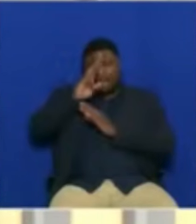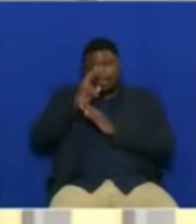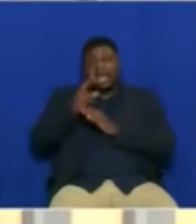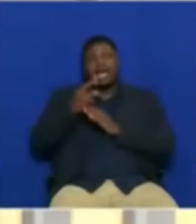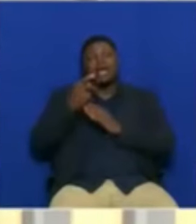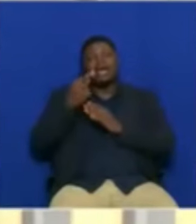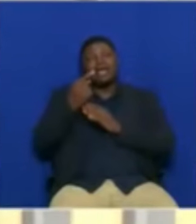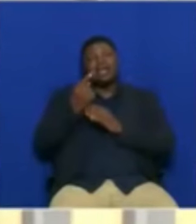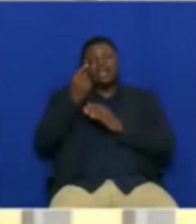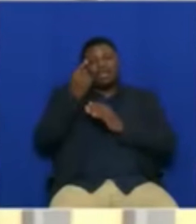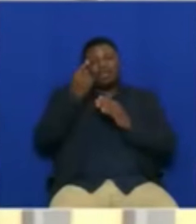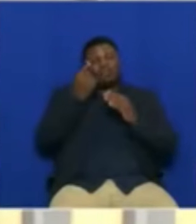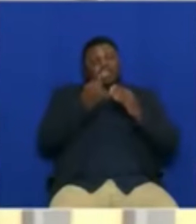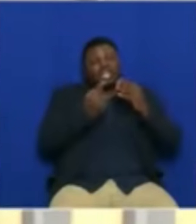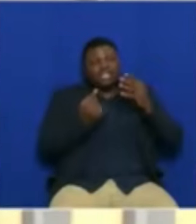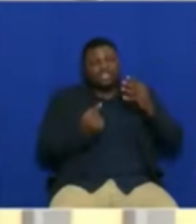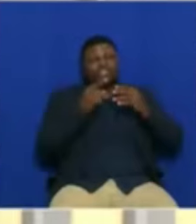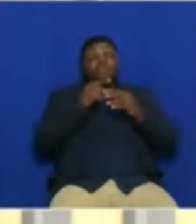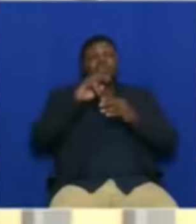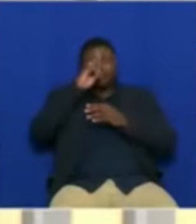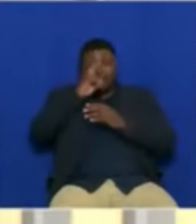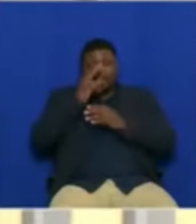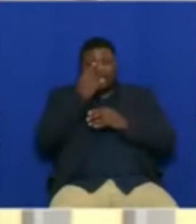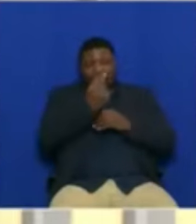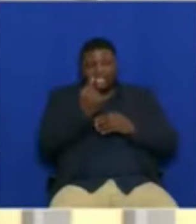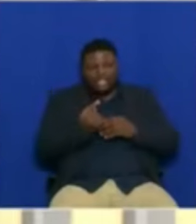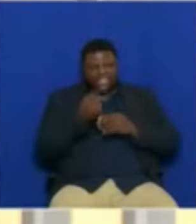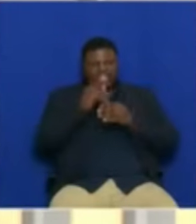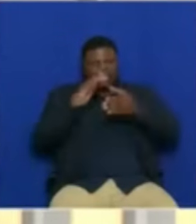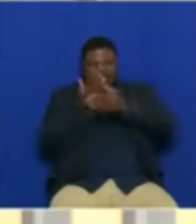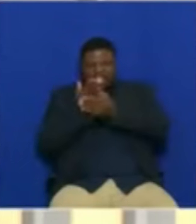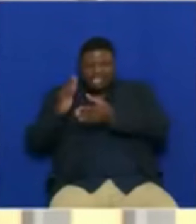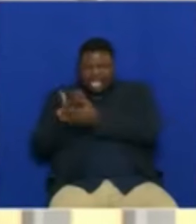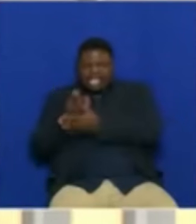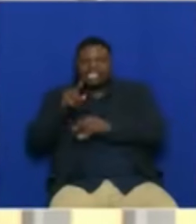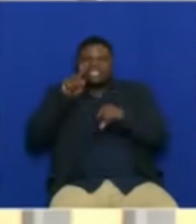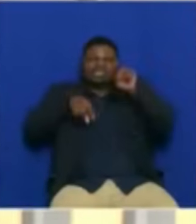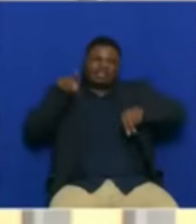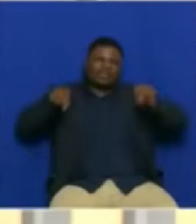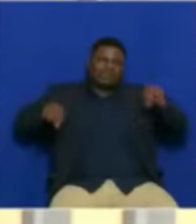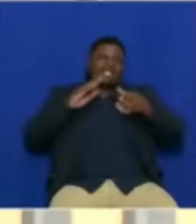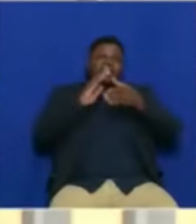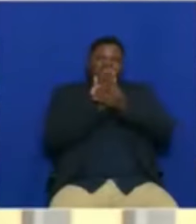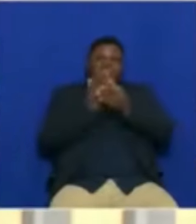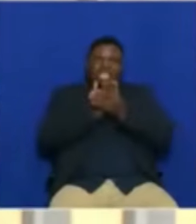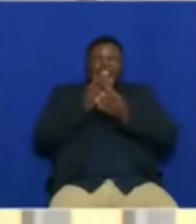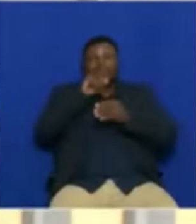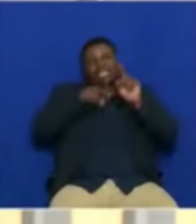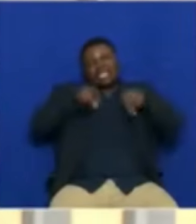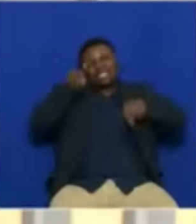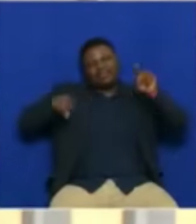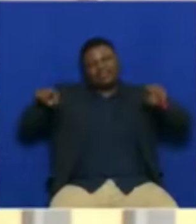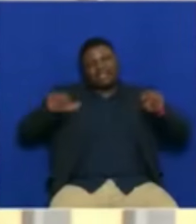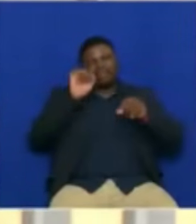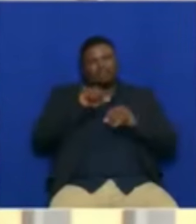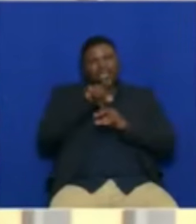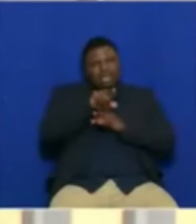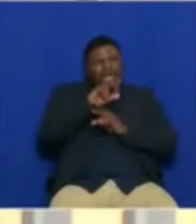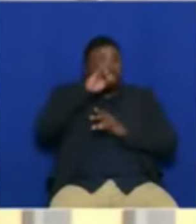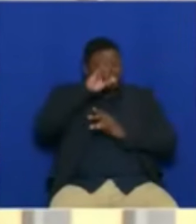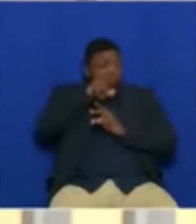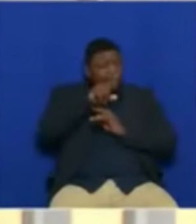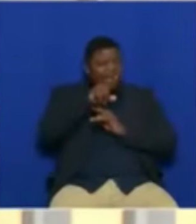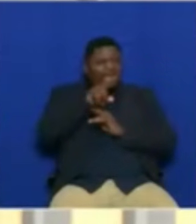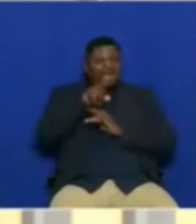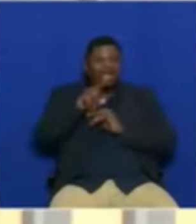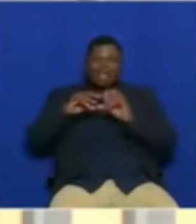must always exercise his or her discretion in a proper manner when deciding whether to arrest or